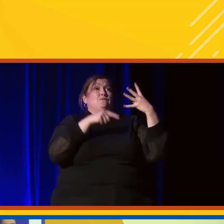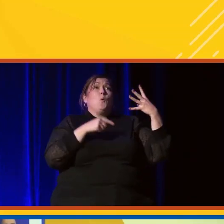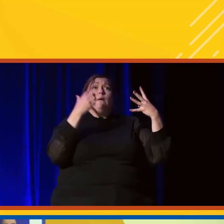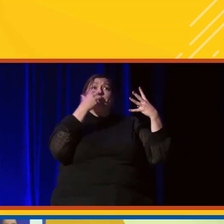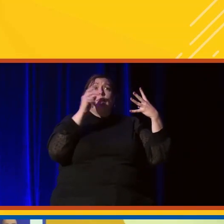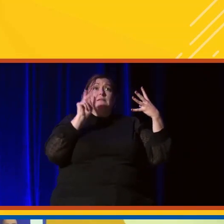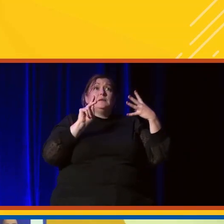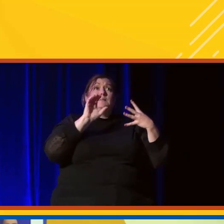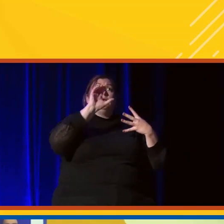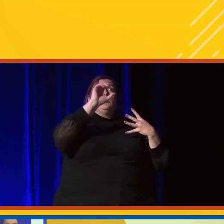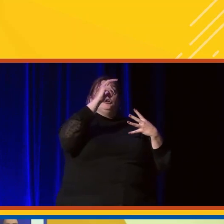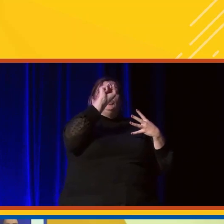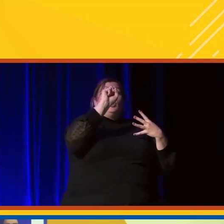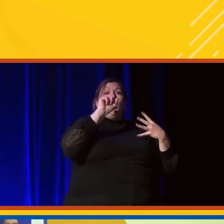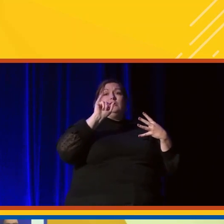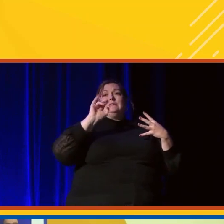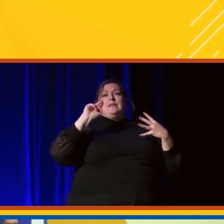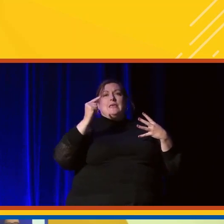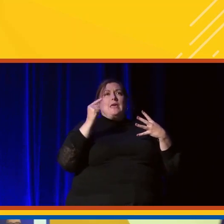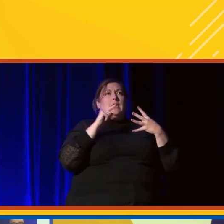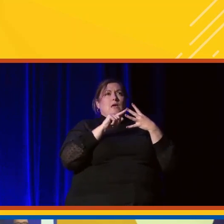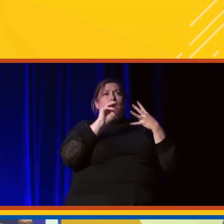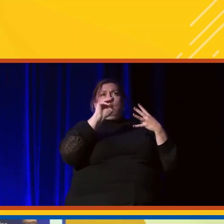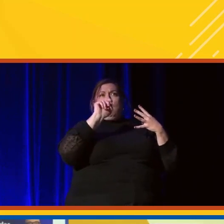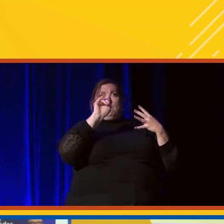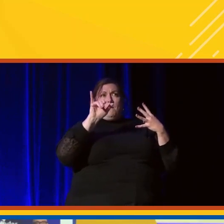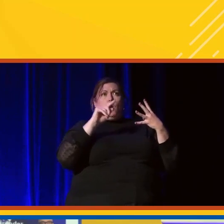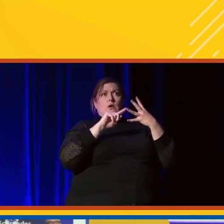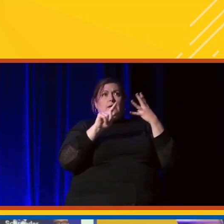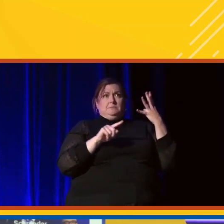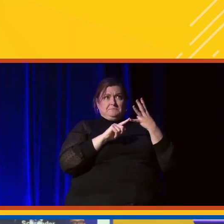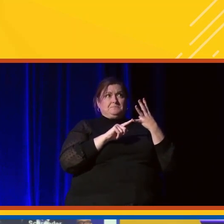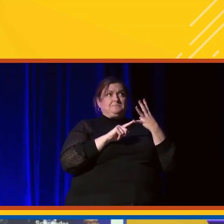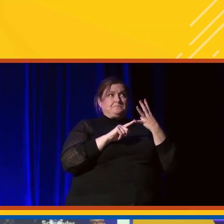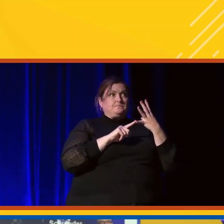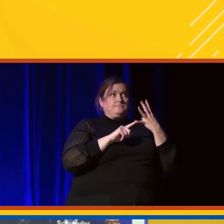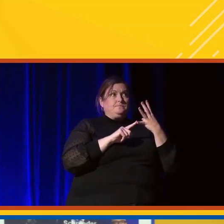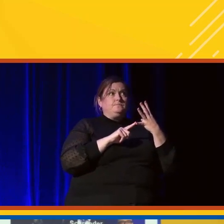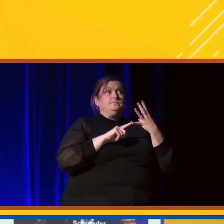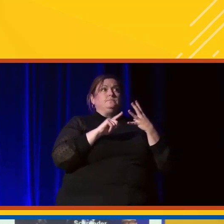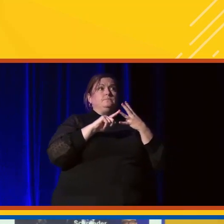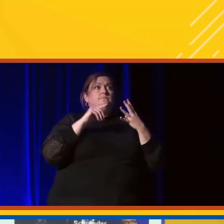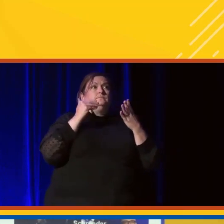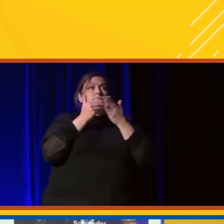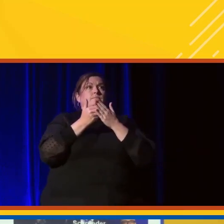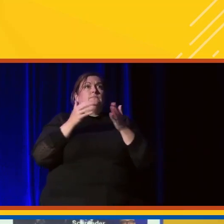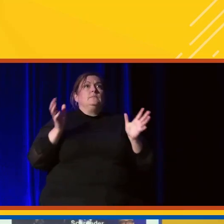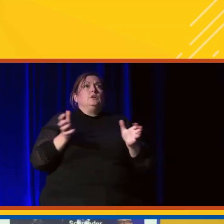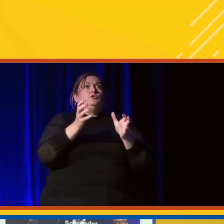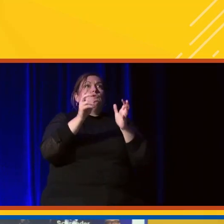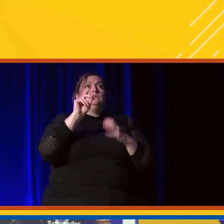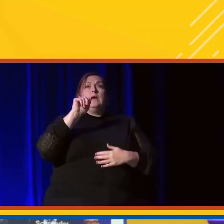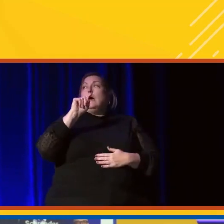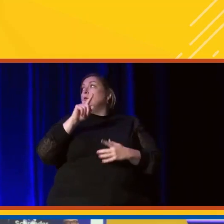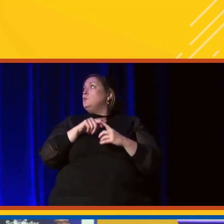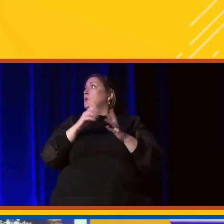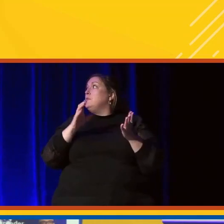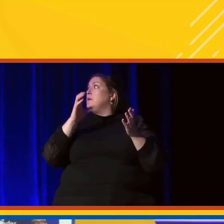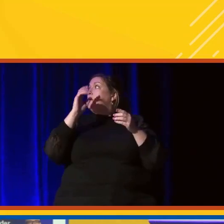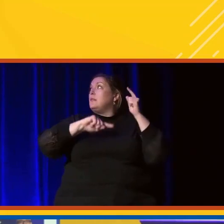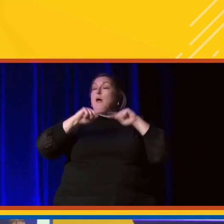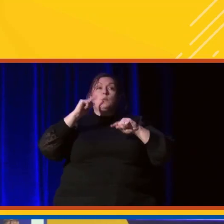people, Charles Schroeder, Ying Zhao, Marty Burke, and Alanis Buruguzik, in which we've constructed this tight-knit, data-driven collaboration for